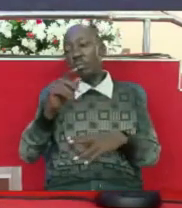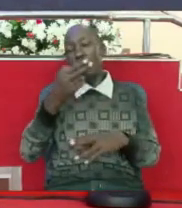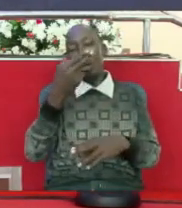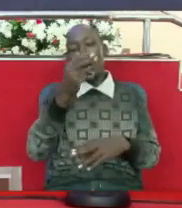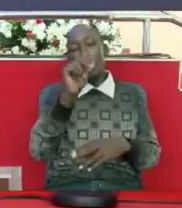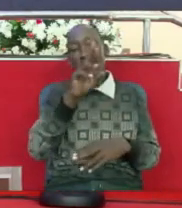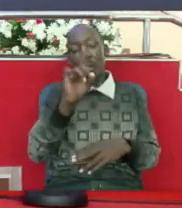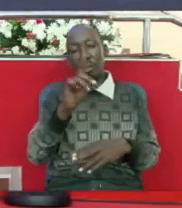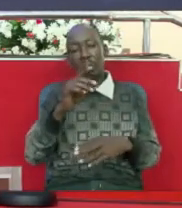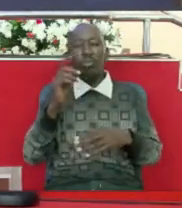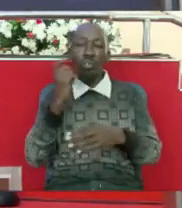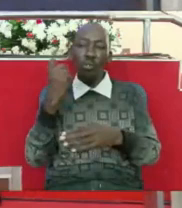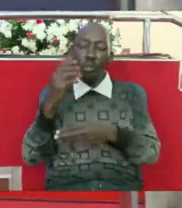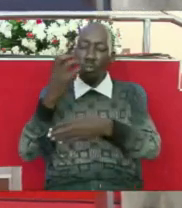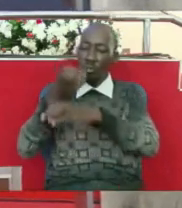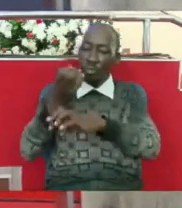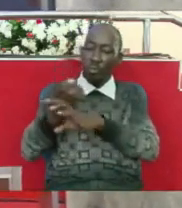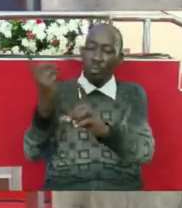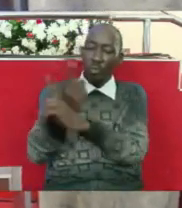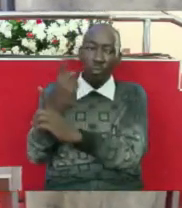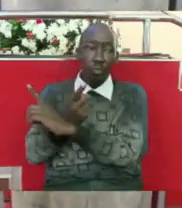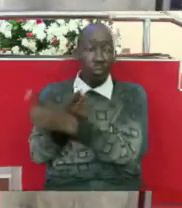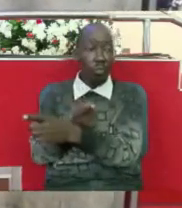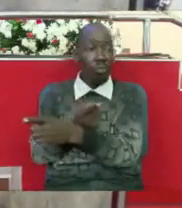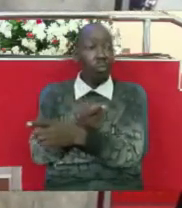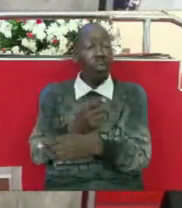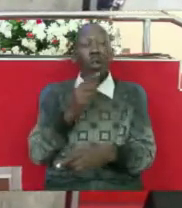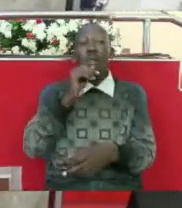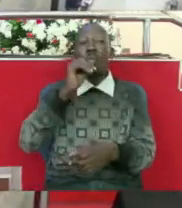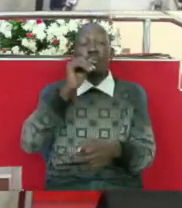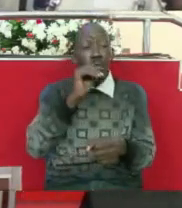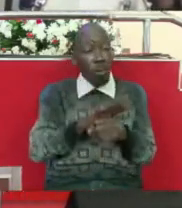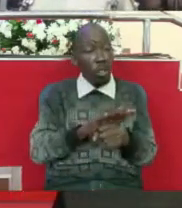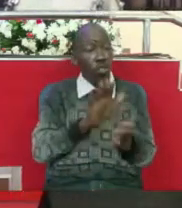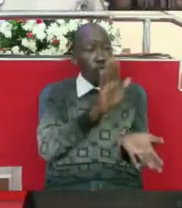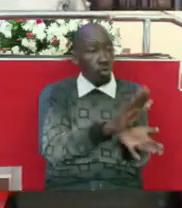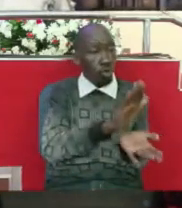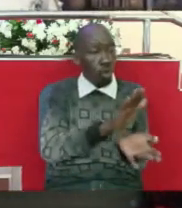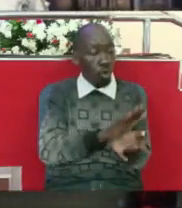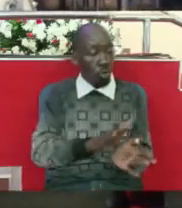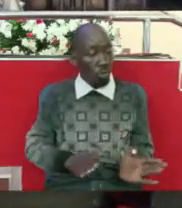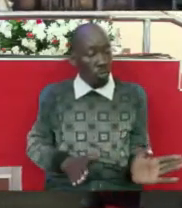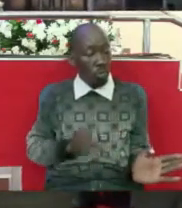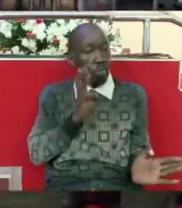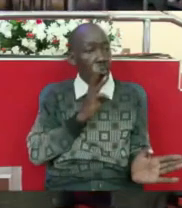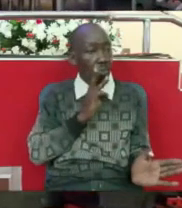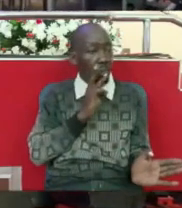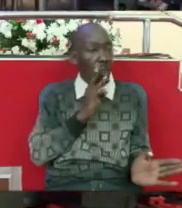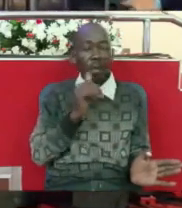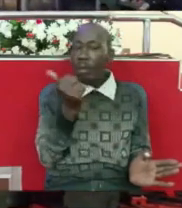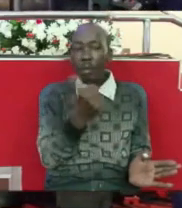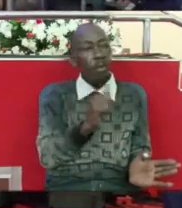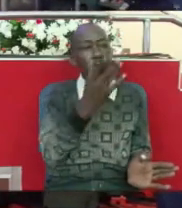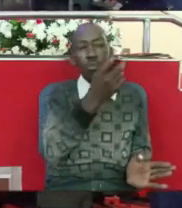pengine uko katika lile duka la kuuza vitu vya ujenzi, or the plumbing store, ama katika vitu vinahusiana na maji, or wherever you're